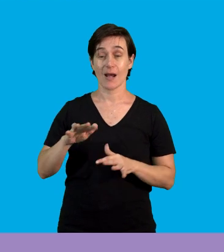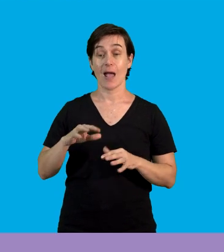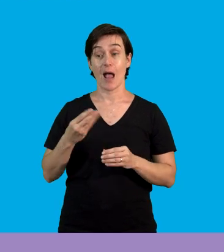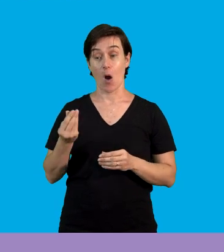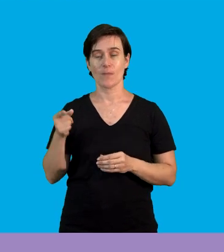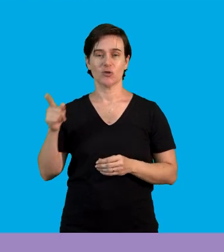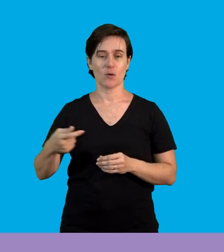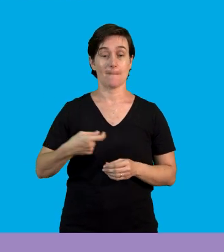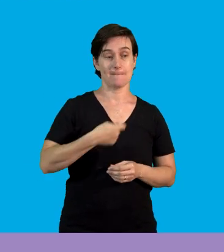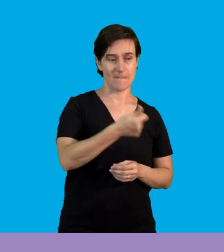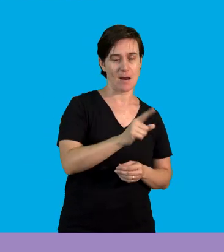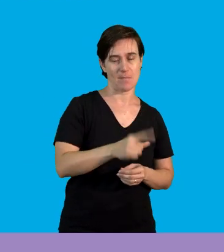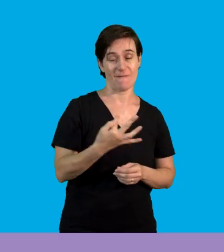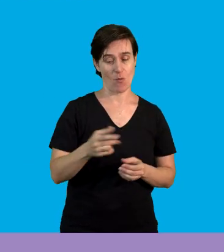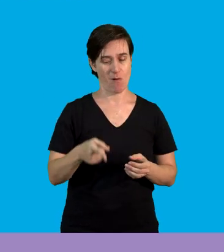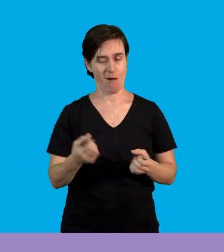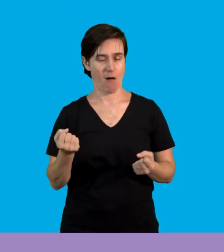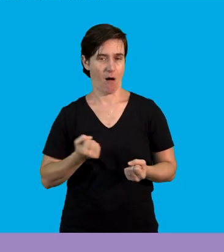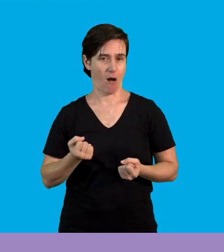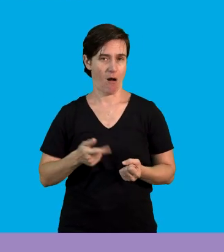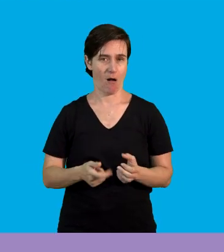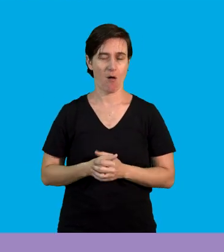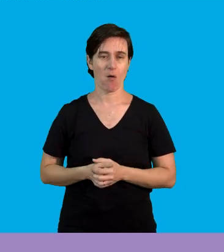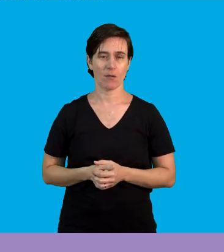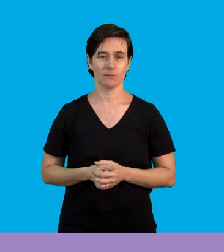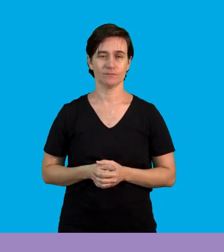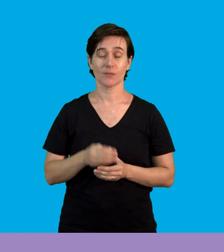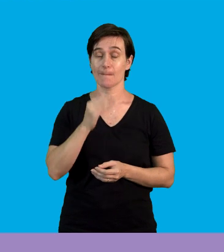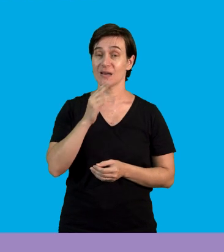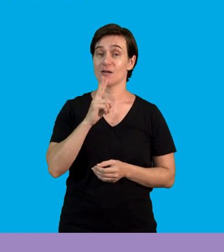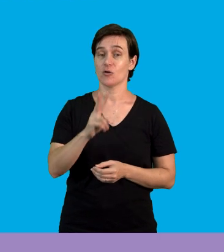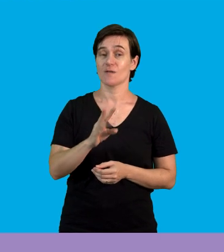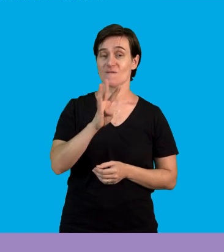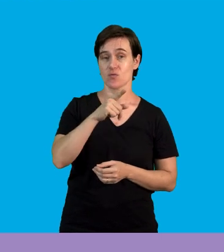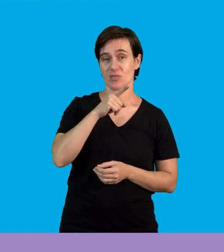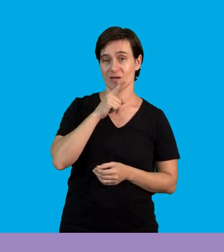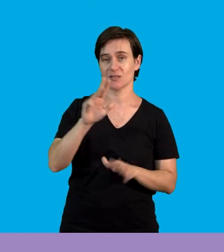4,090. That is our outcome. So when we write the answer, we'll then have